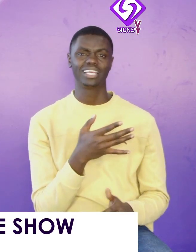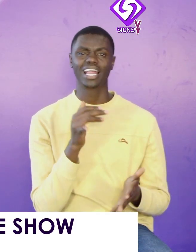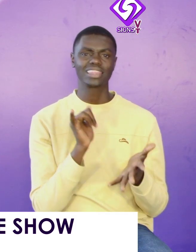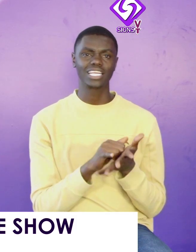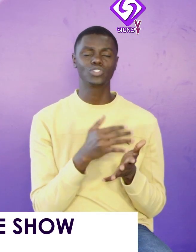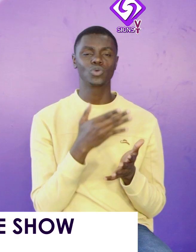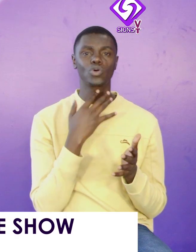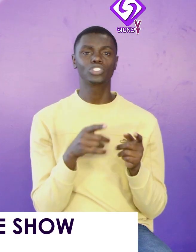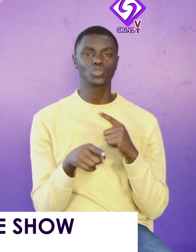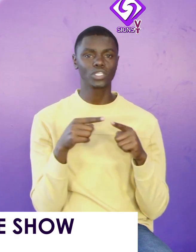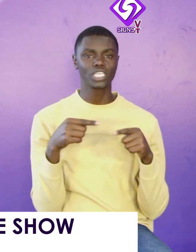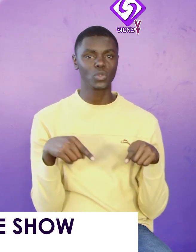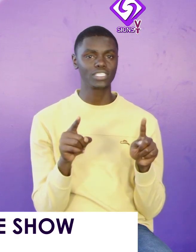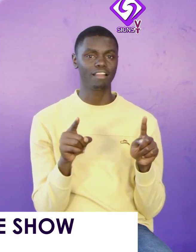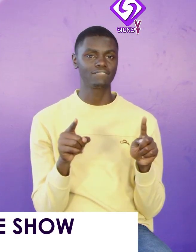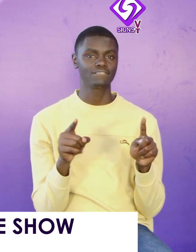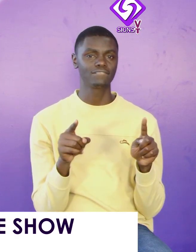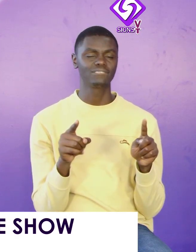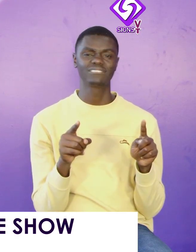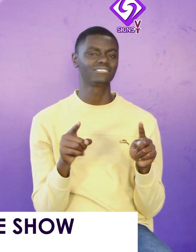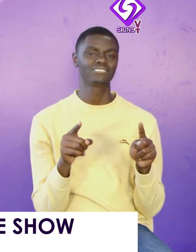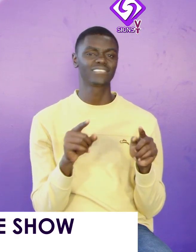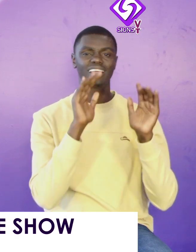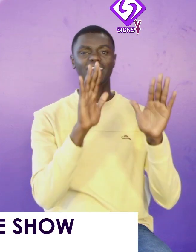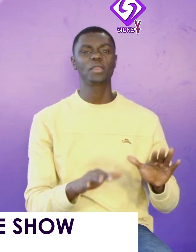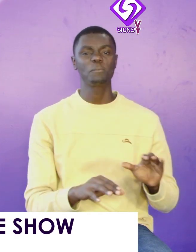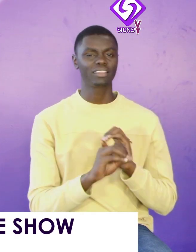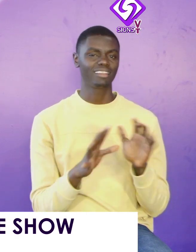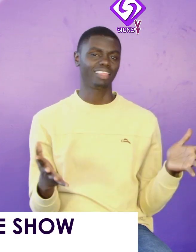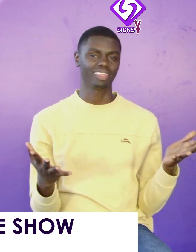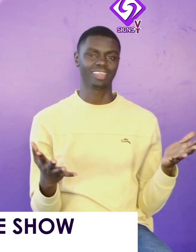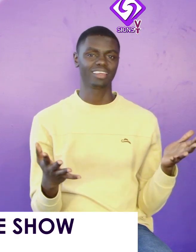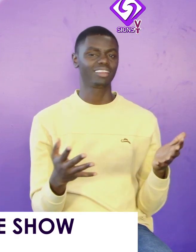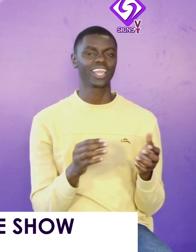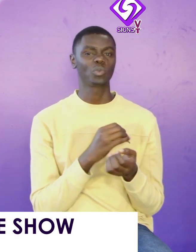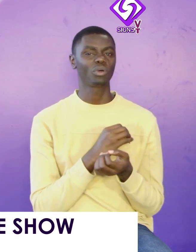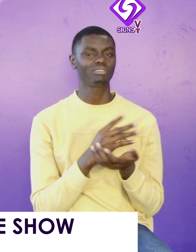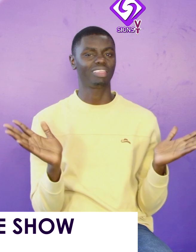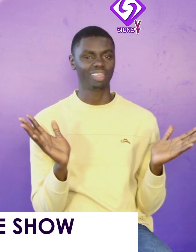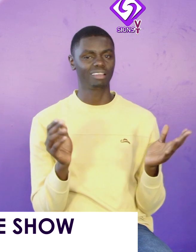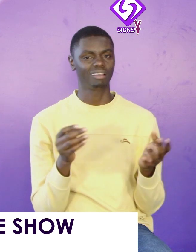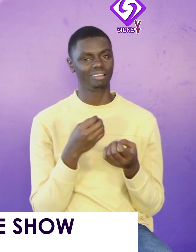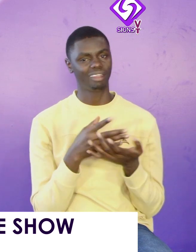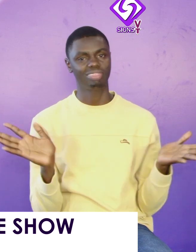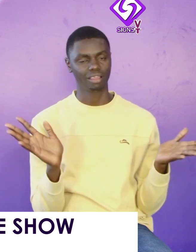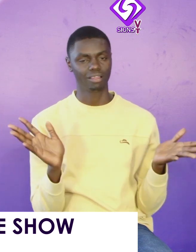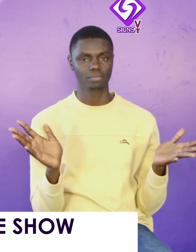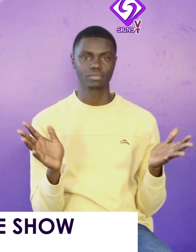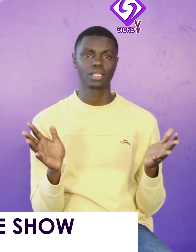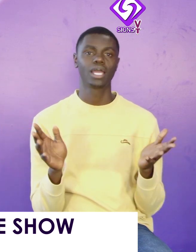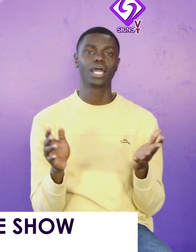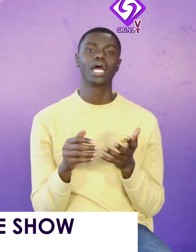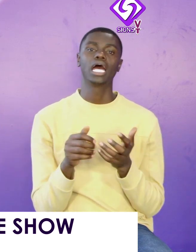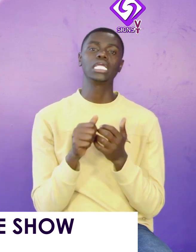to kill yourself about was not worth it. It was not worth your life. Far much